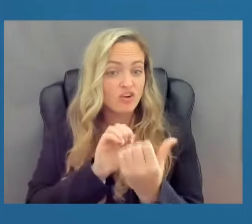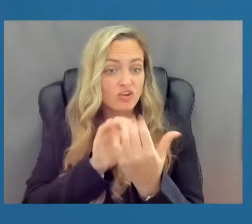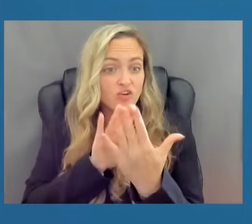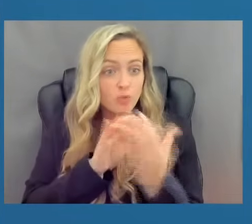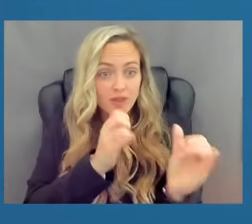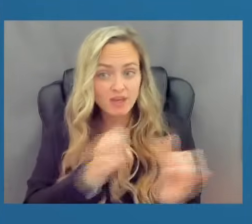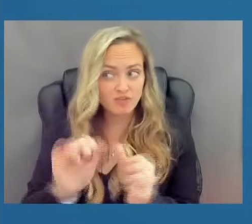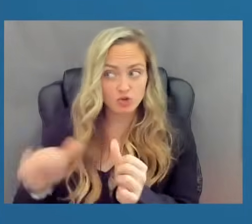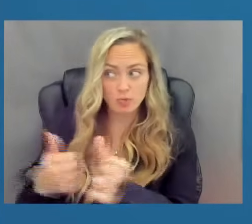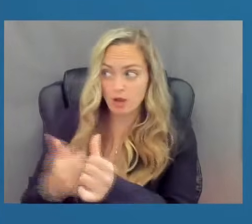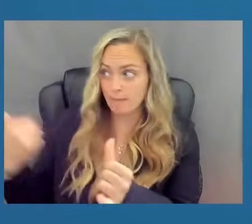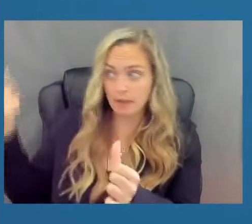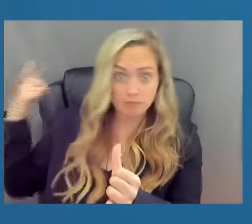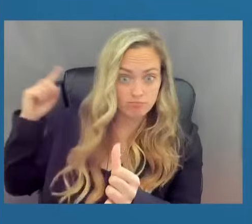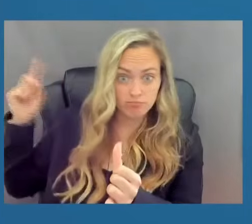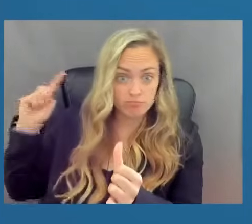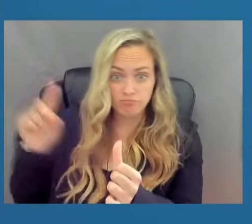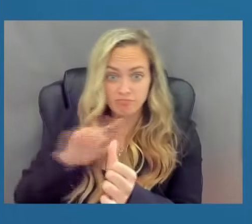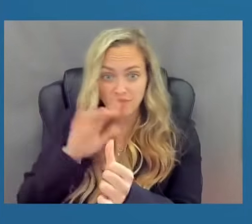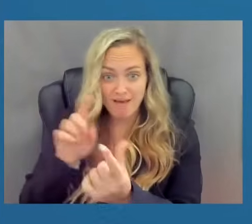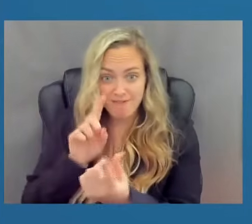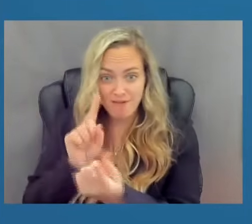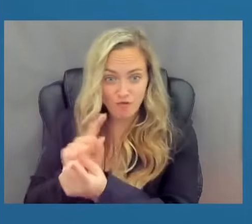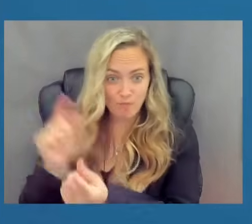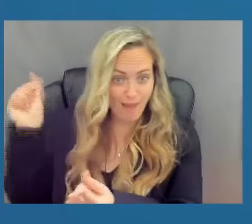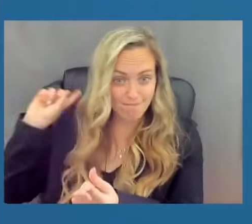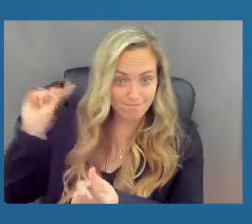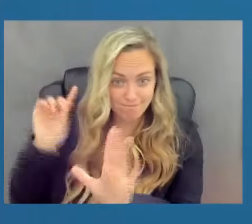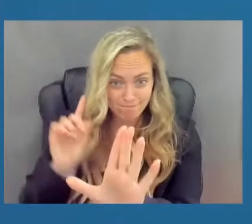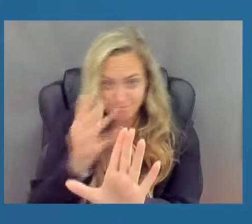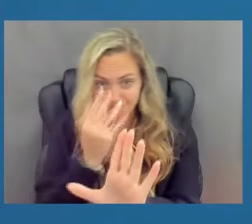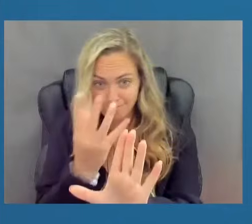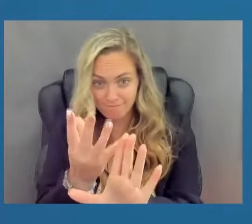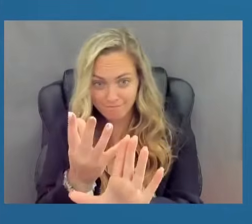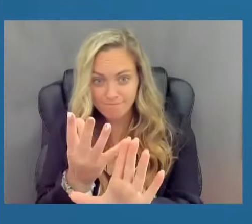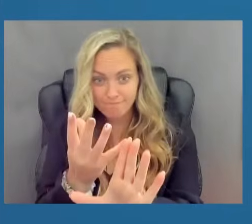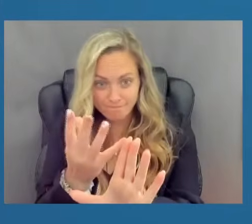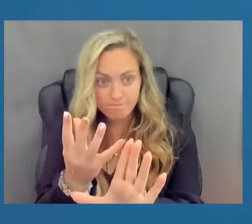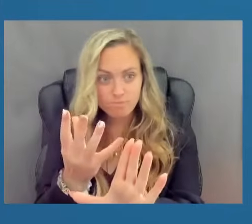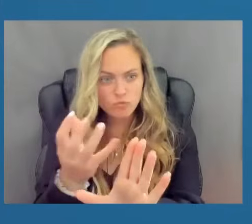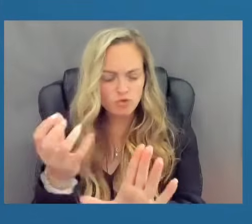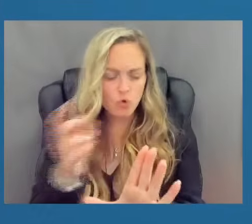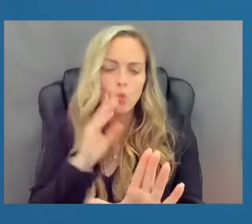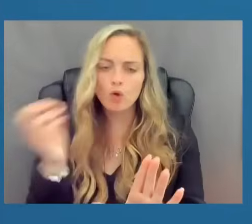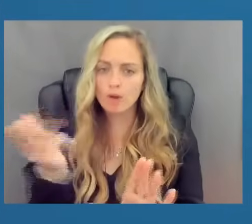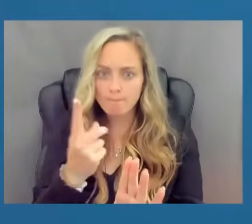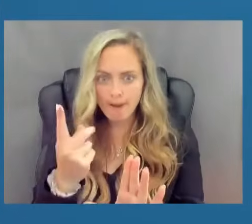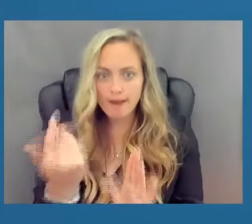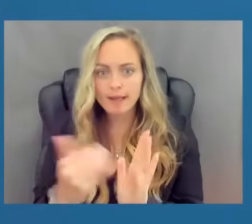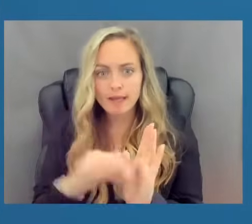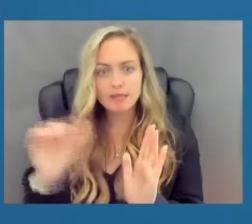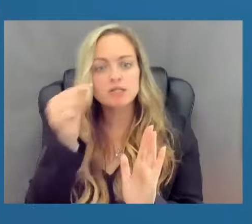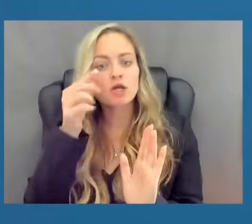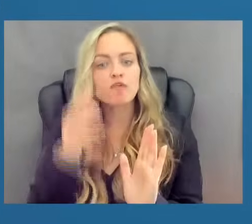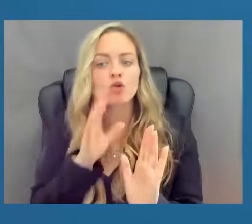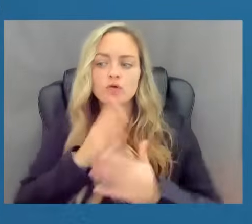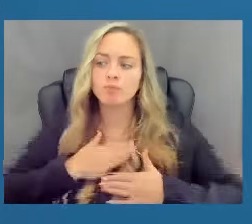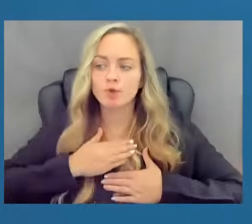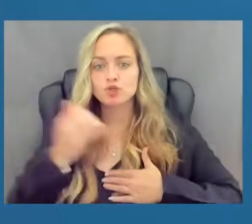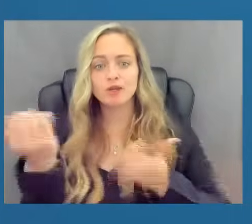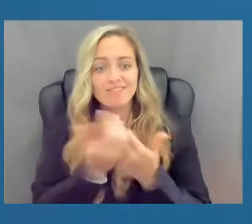behind me. I just want to put that out there for the record. So I did want to come back here as governor and, again, show appreciation for everything they